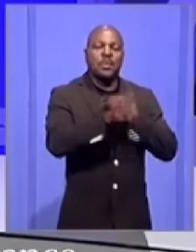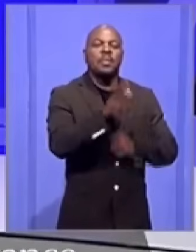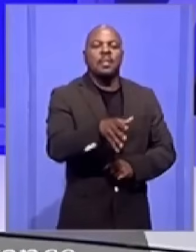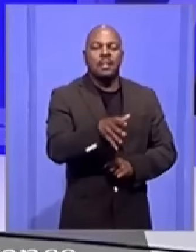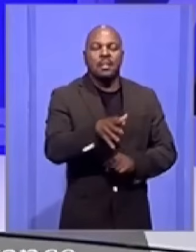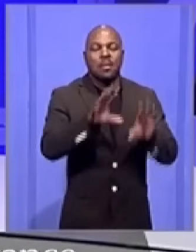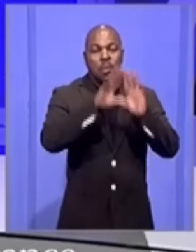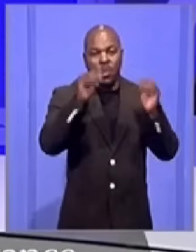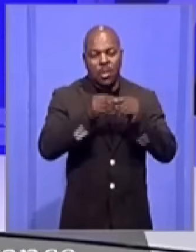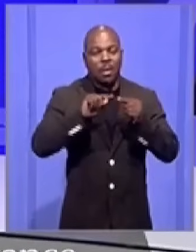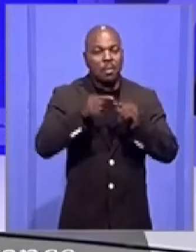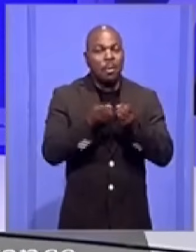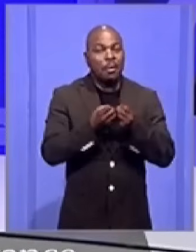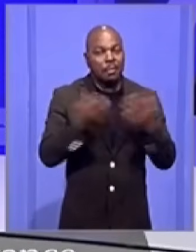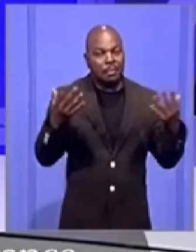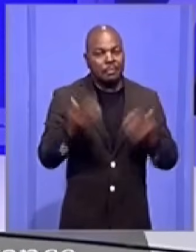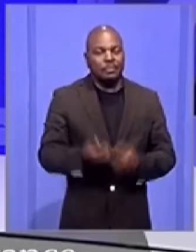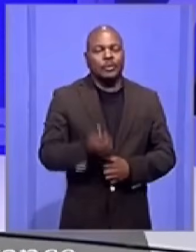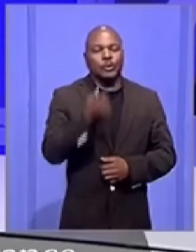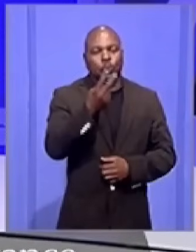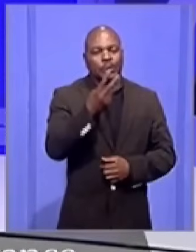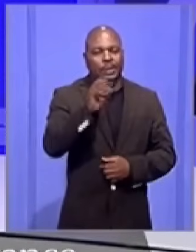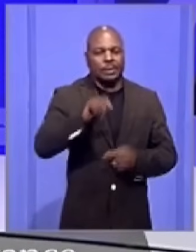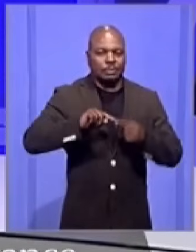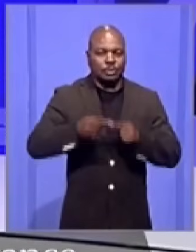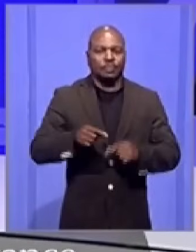ka palomoka ya dintlha tse 20